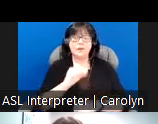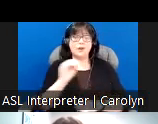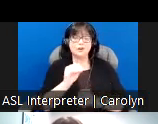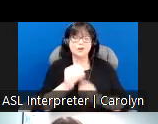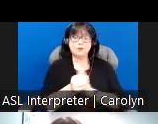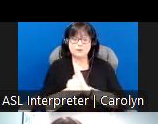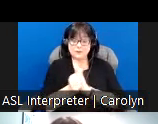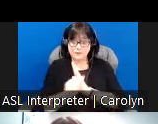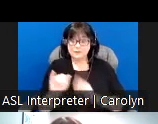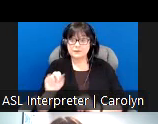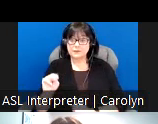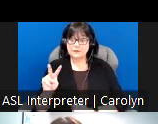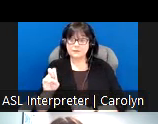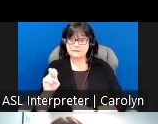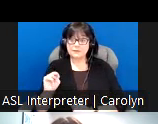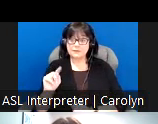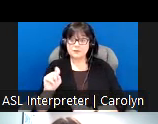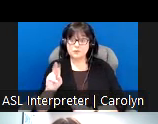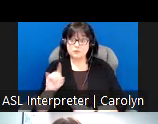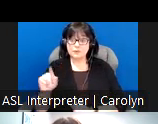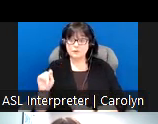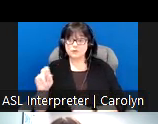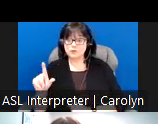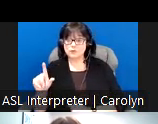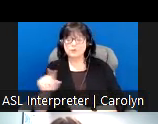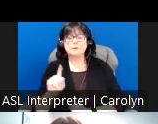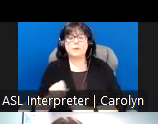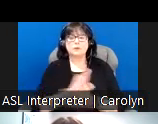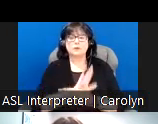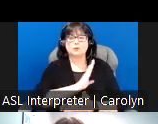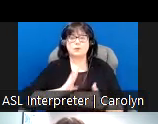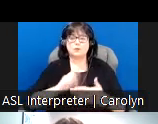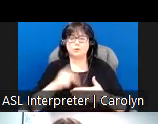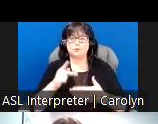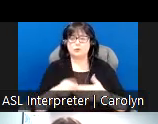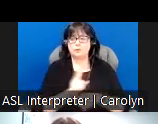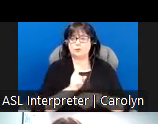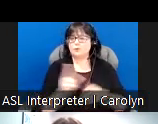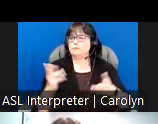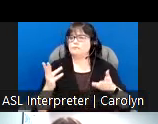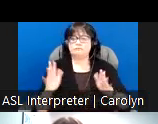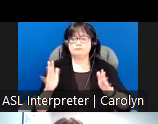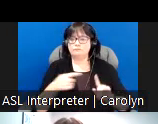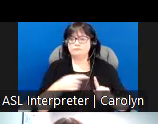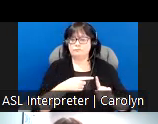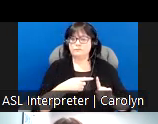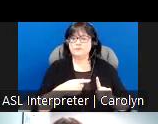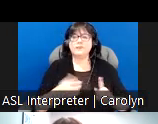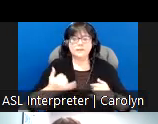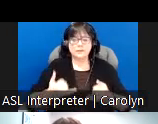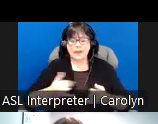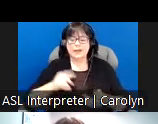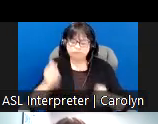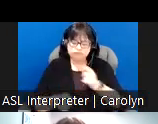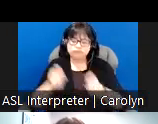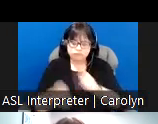able to be utilized by school board programs. It's actually, our committee is revamping it. We had to put it on a new system, and we've